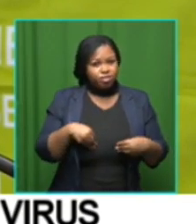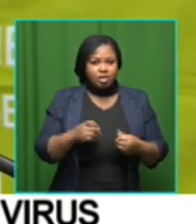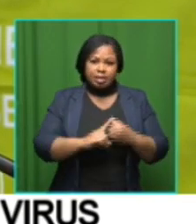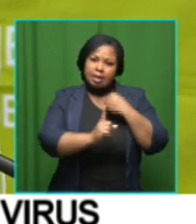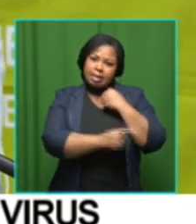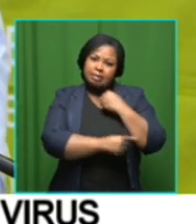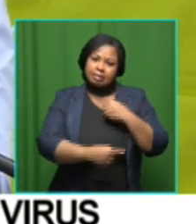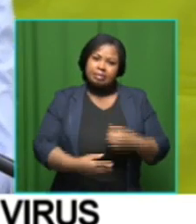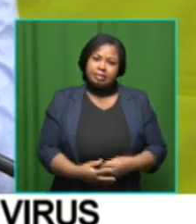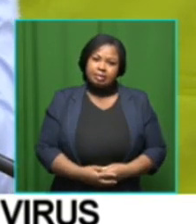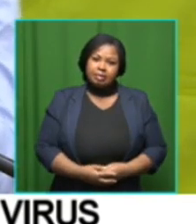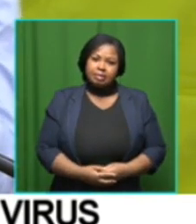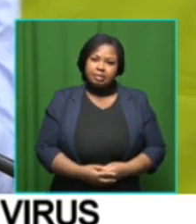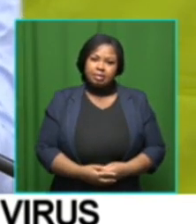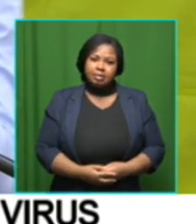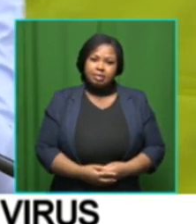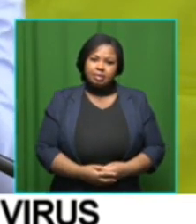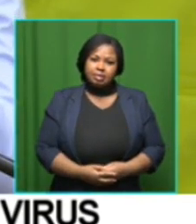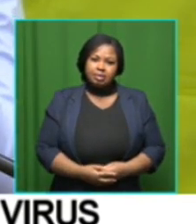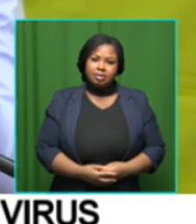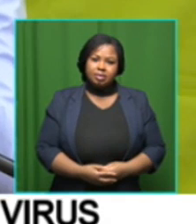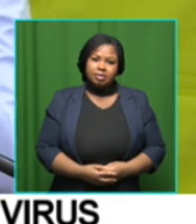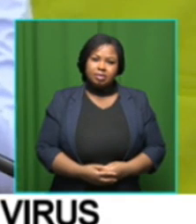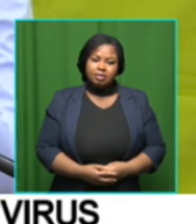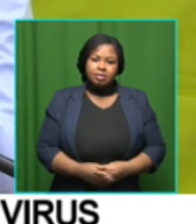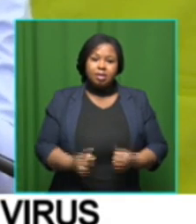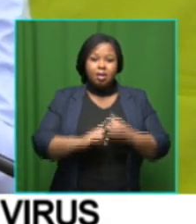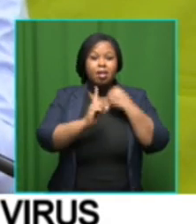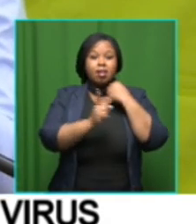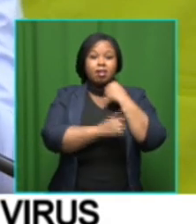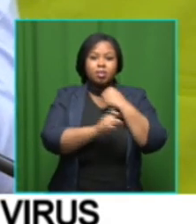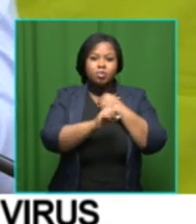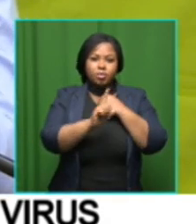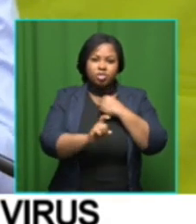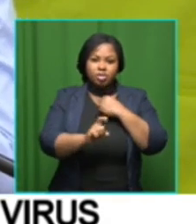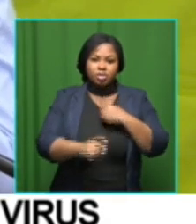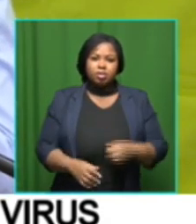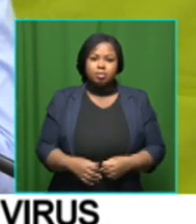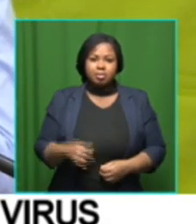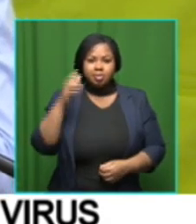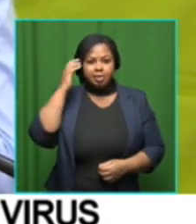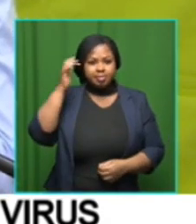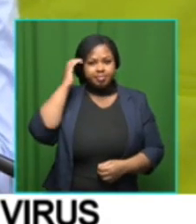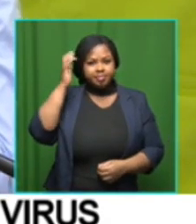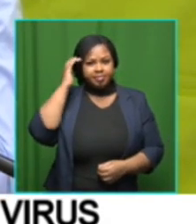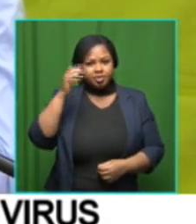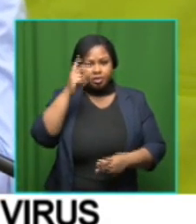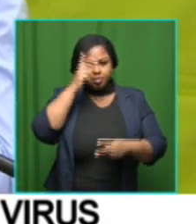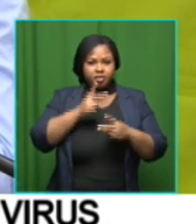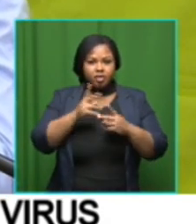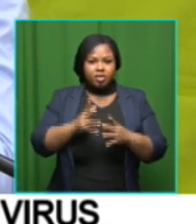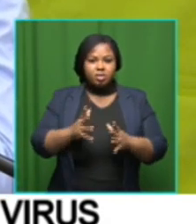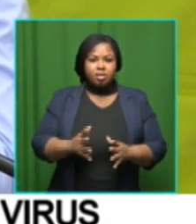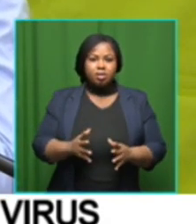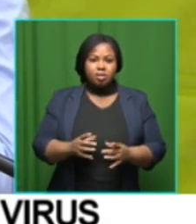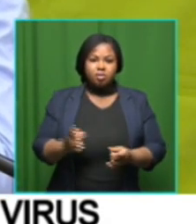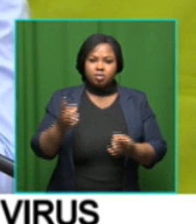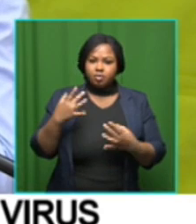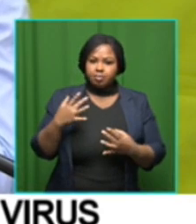last round. The very last round. And while you're thinking about those questions, Professor Buch just